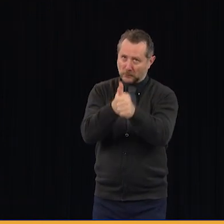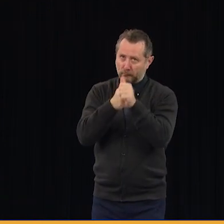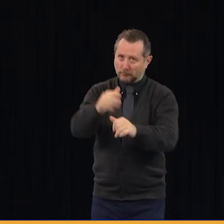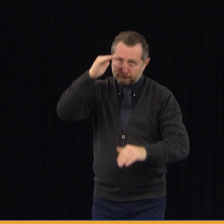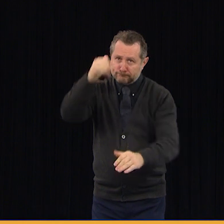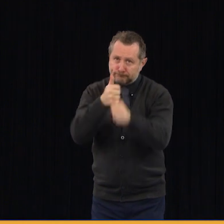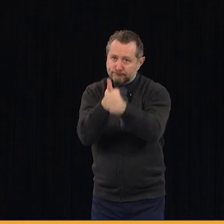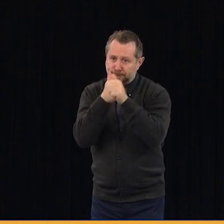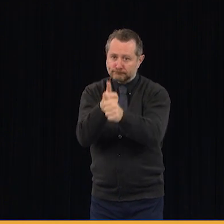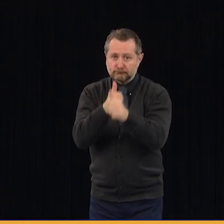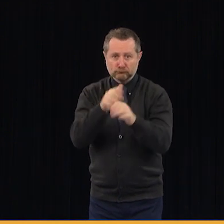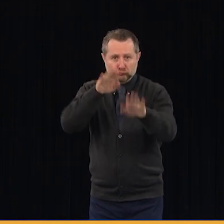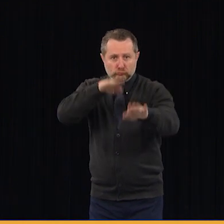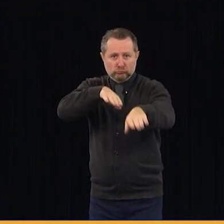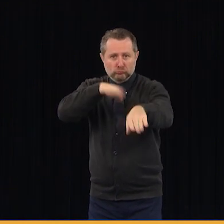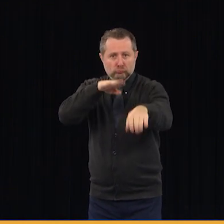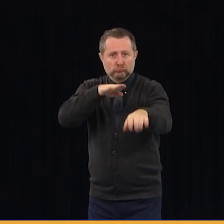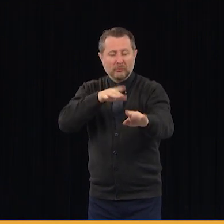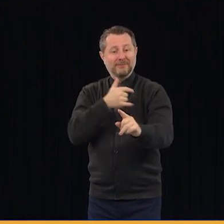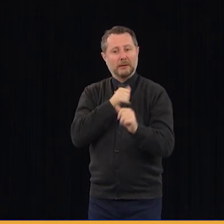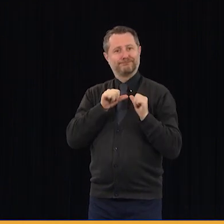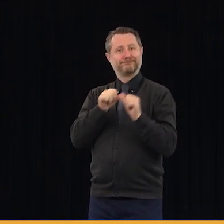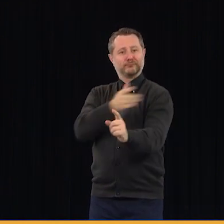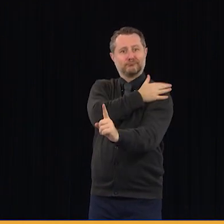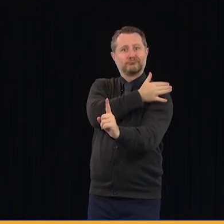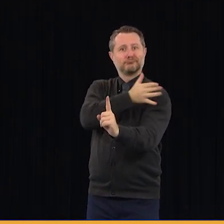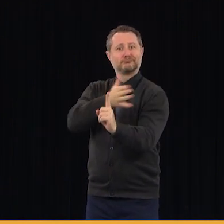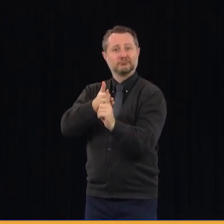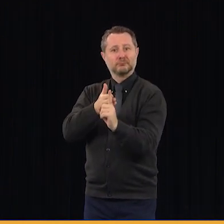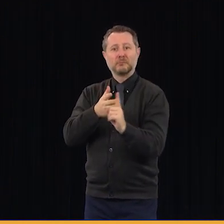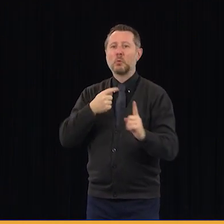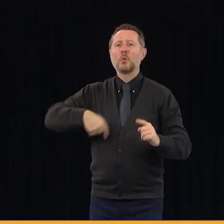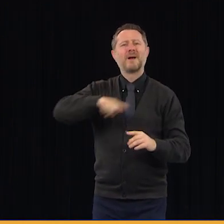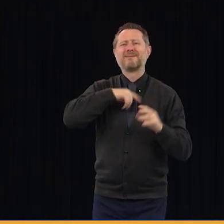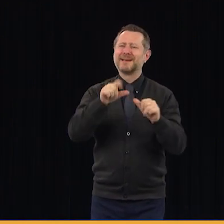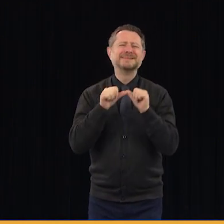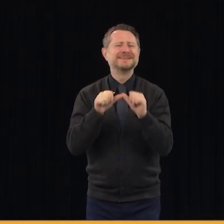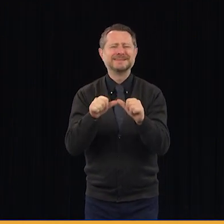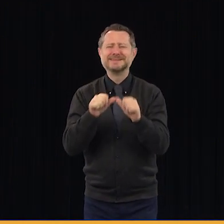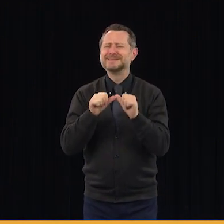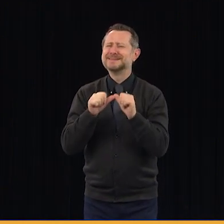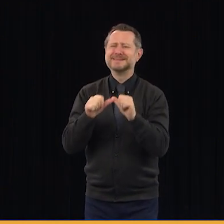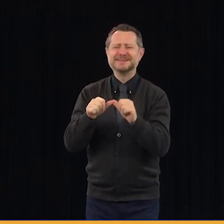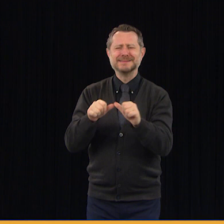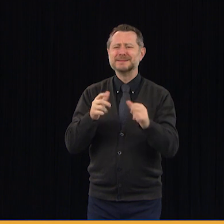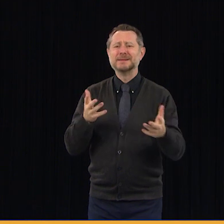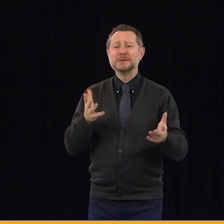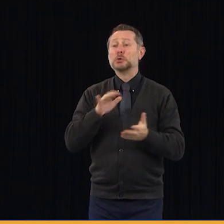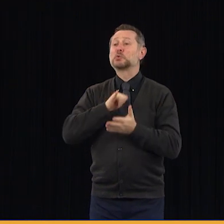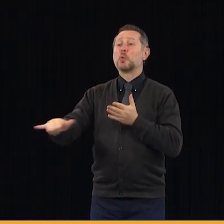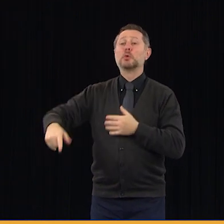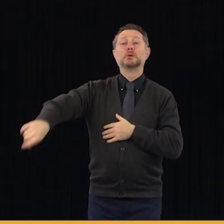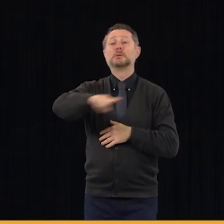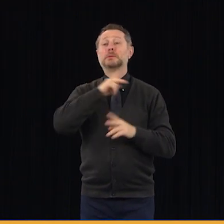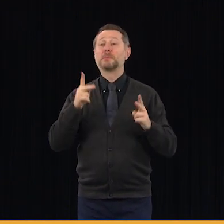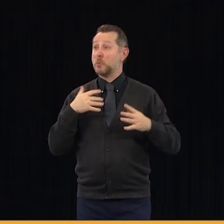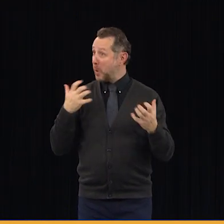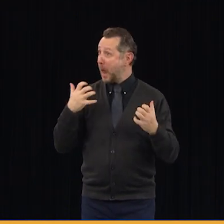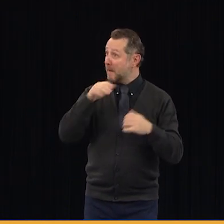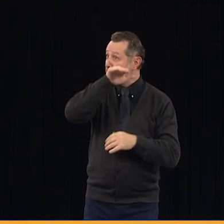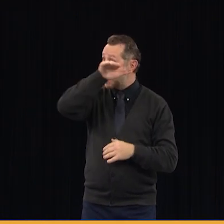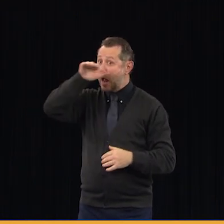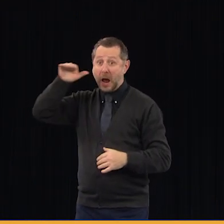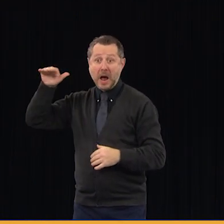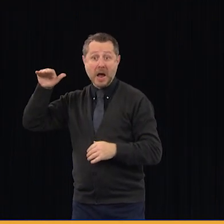far. We should all be concerned, especially New Yorkers. Well, we're flattening the curve. That's good news. It is